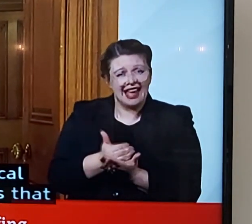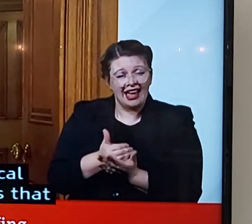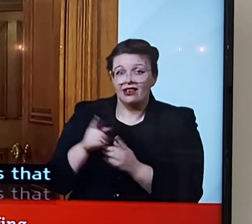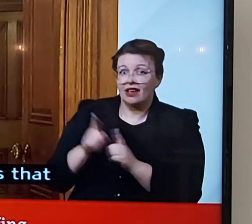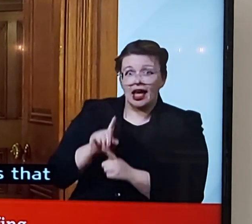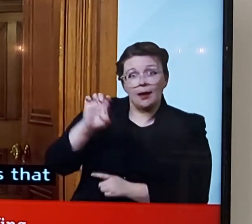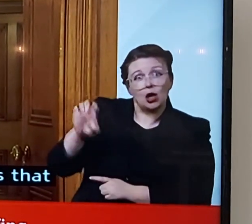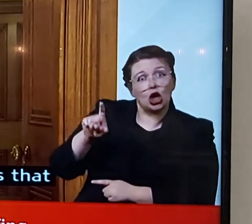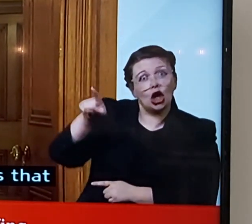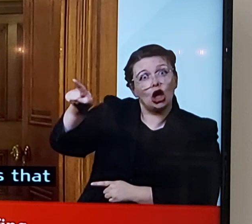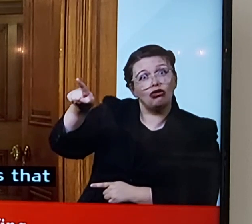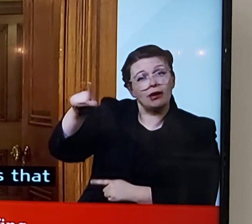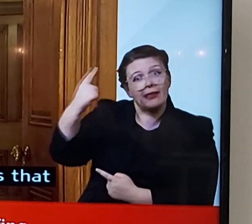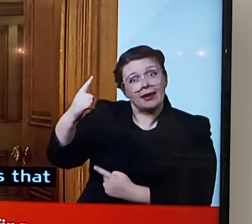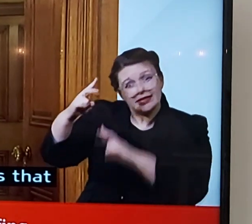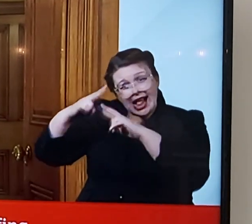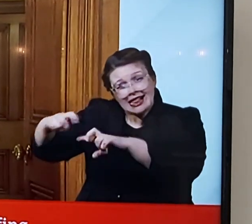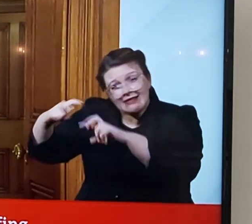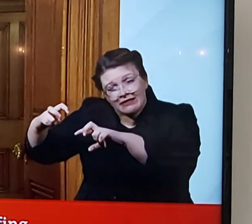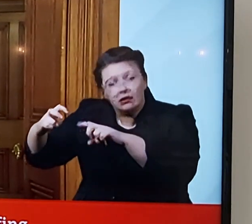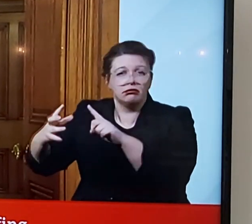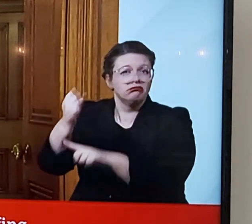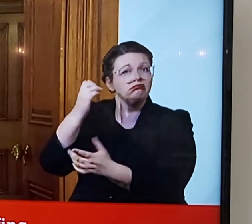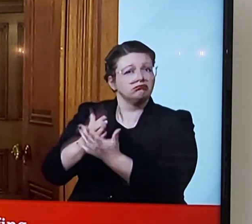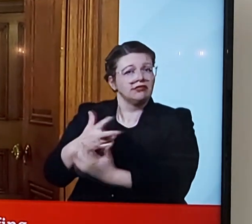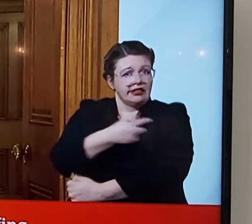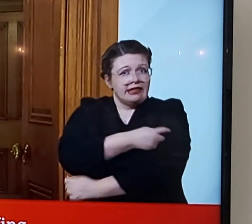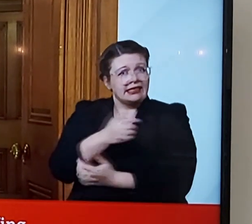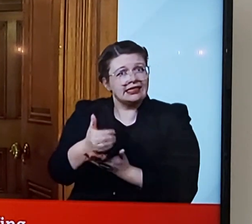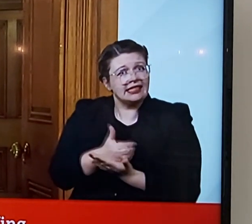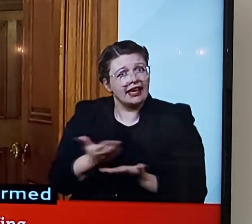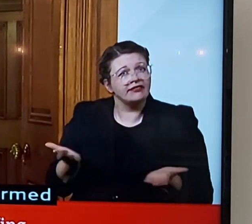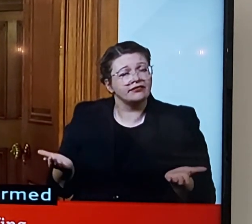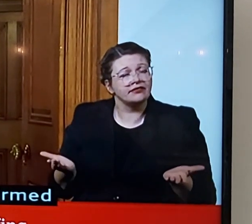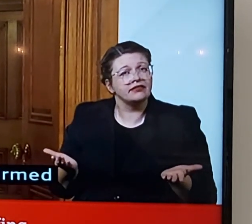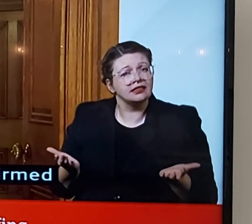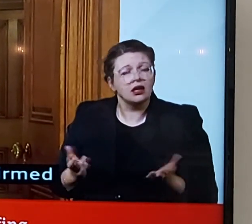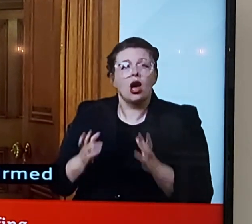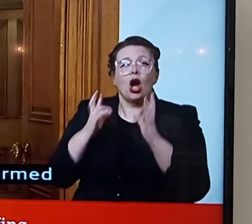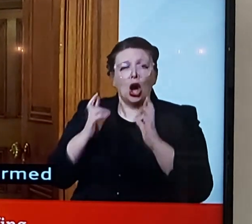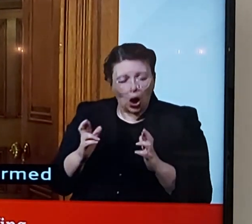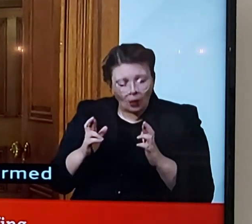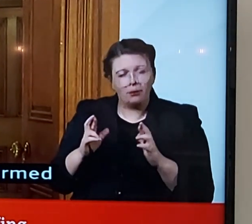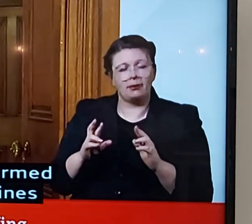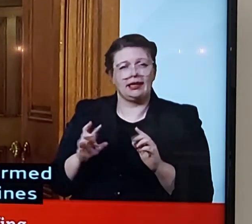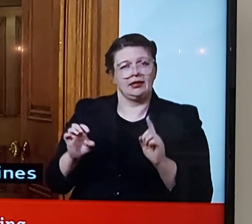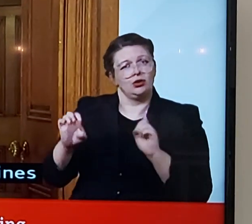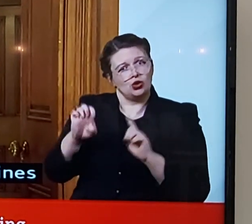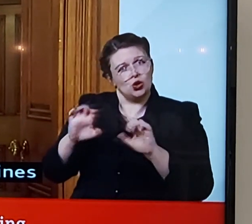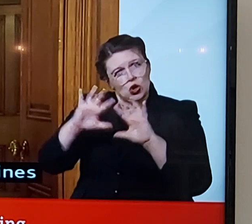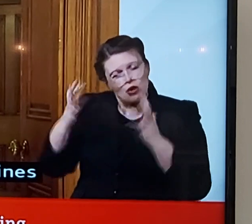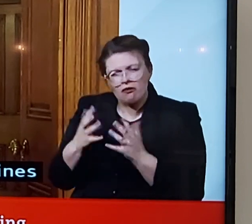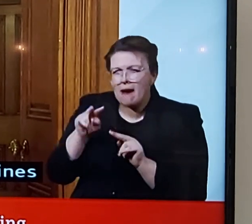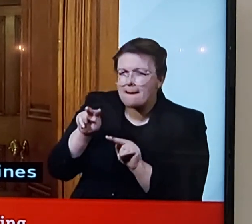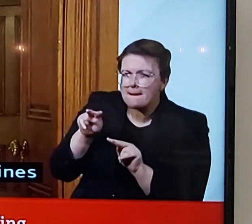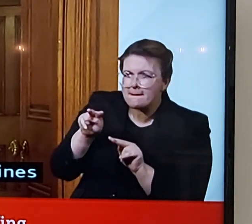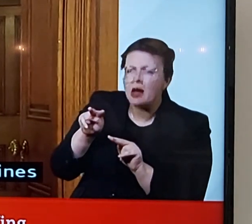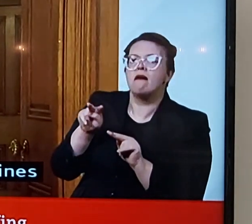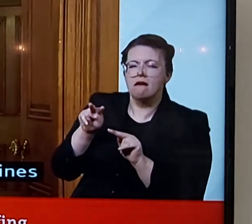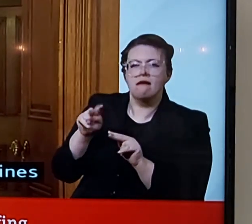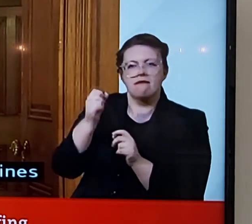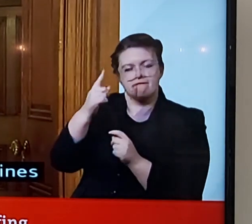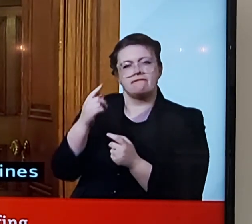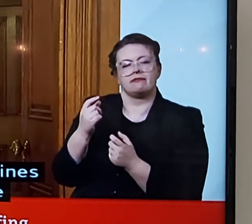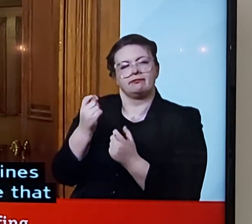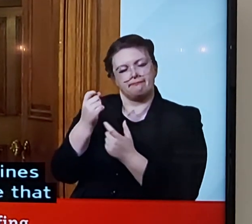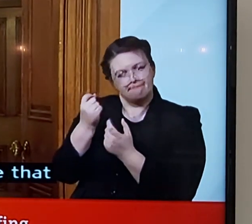European Medicines Agency. And I think that's a voice that would be heard around the whole of the European Union, and that's